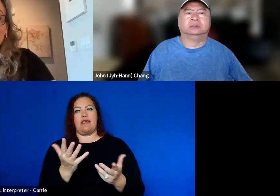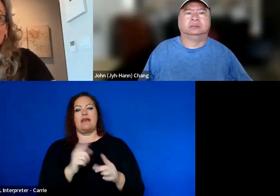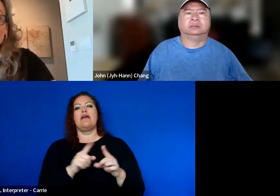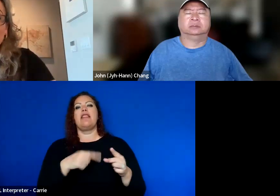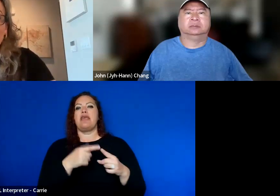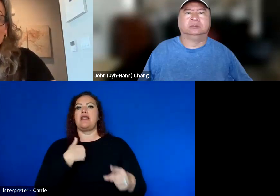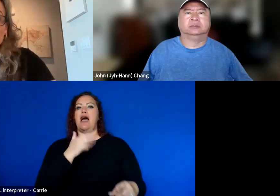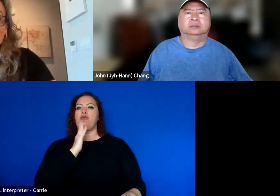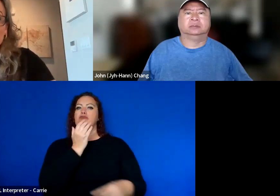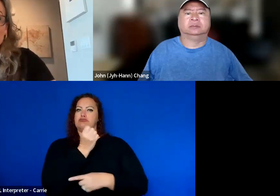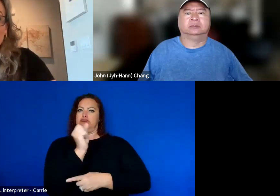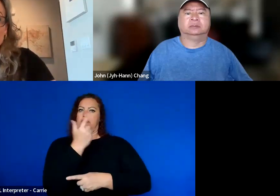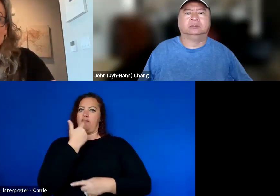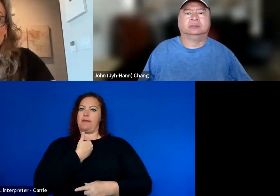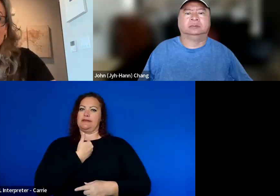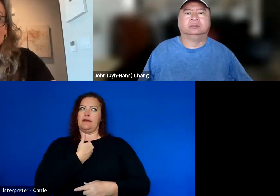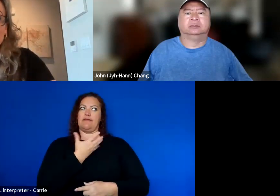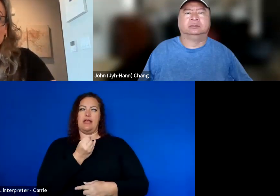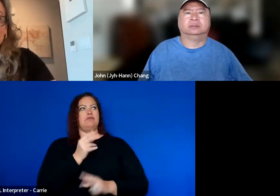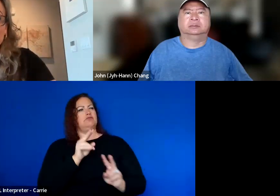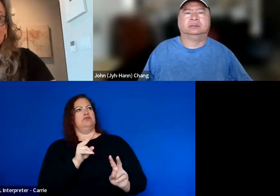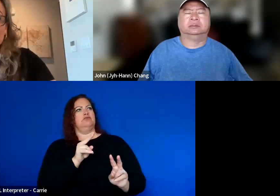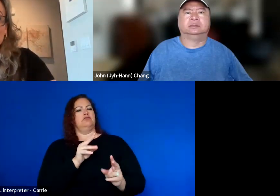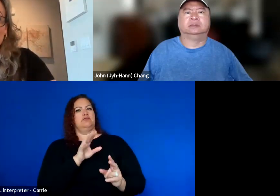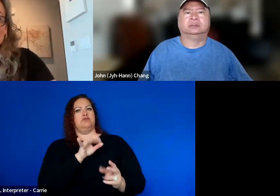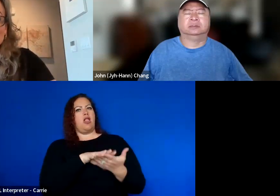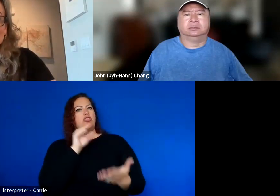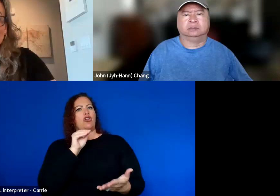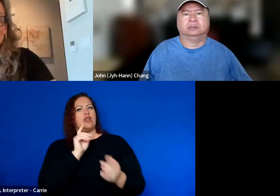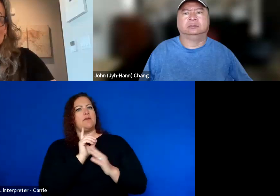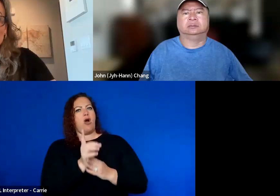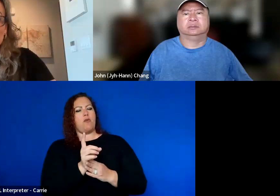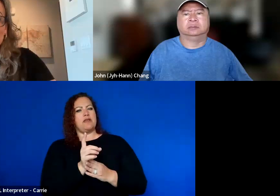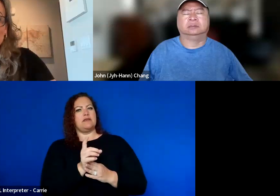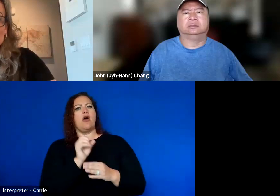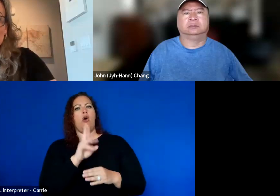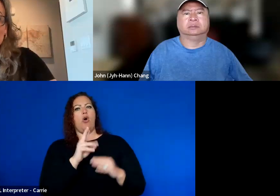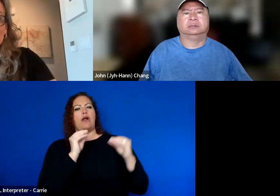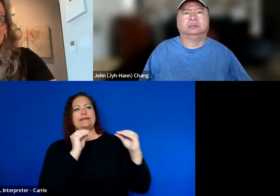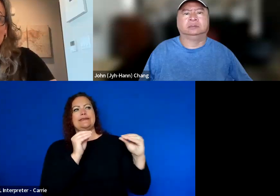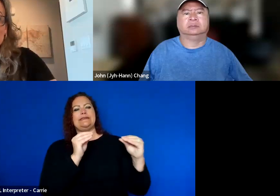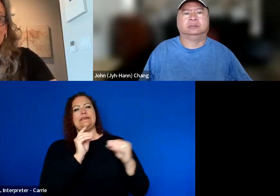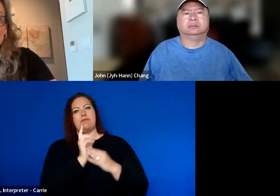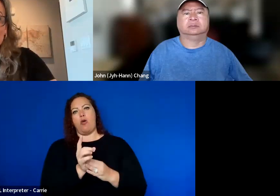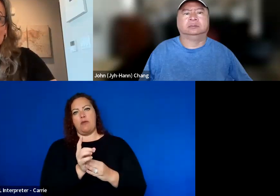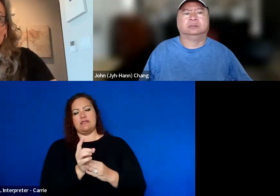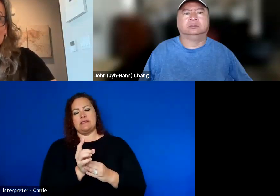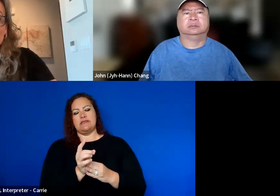stand up for myself and treat it as a learning moment or a teaching moment,